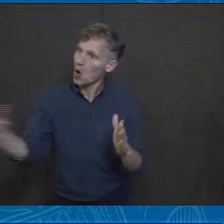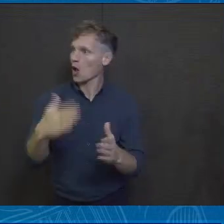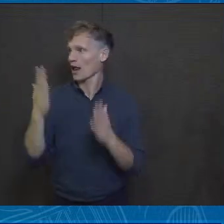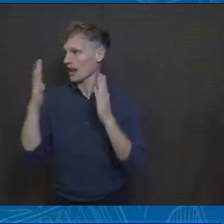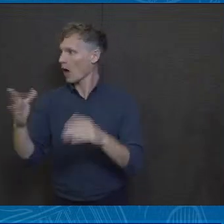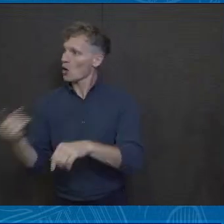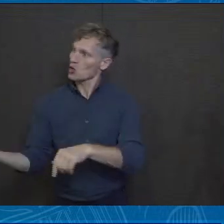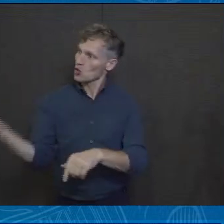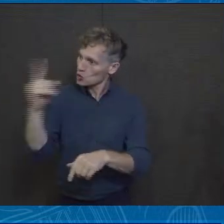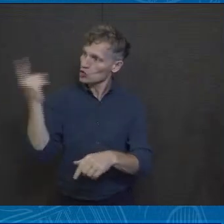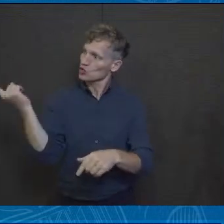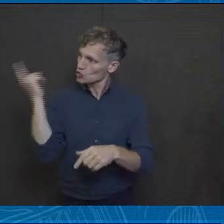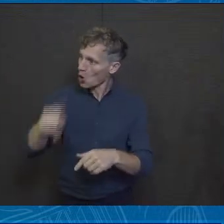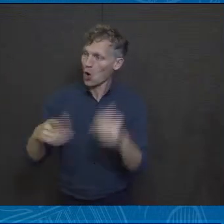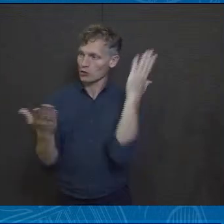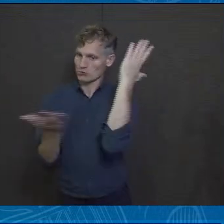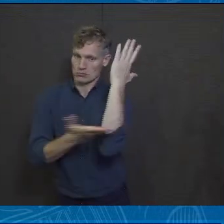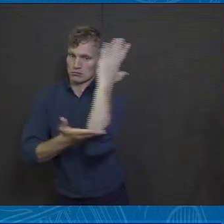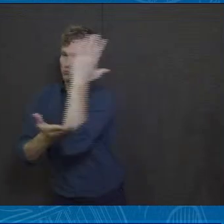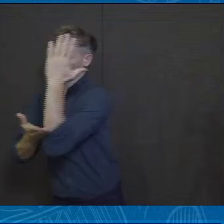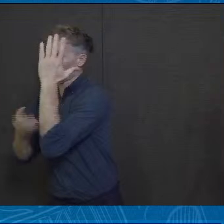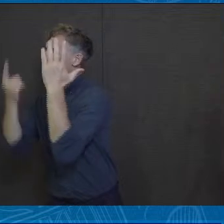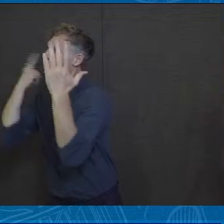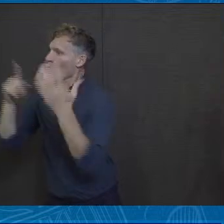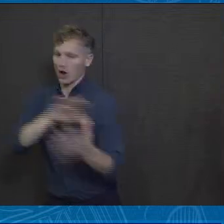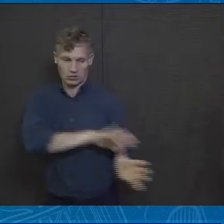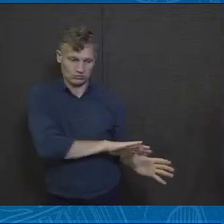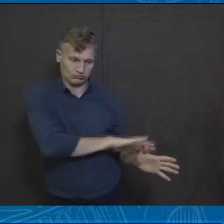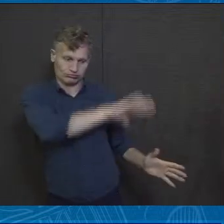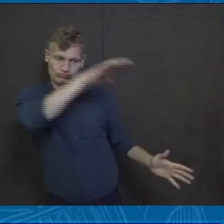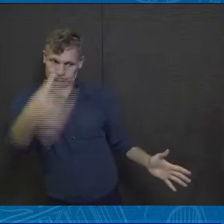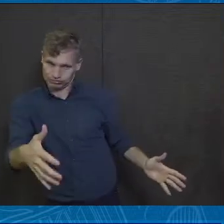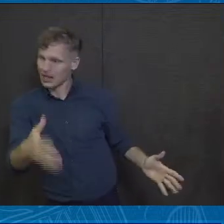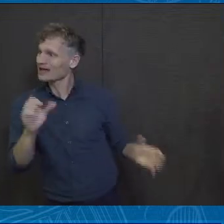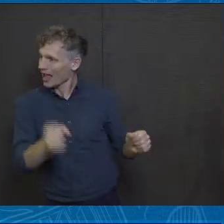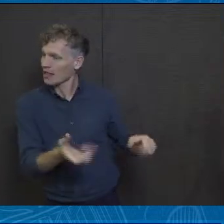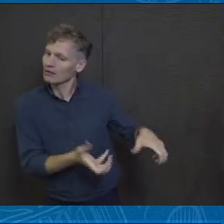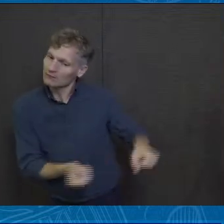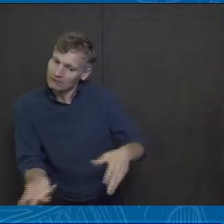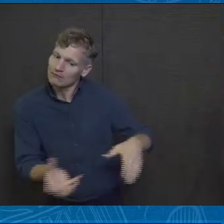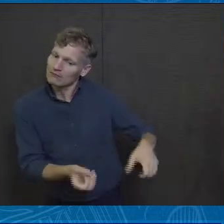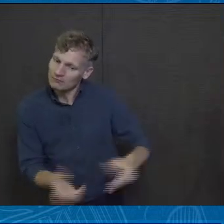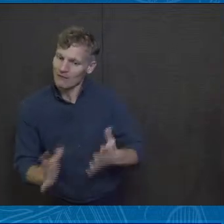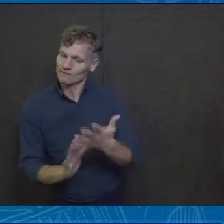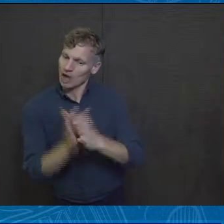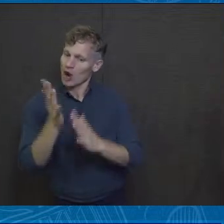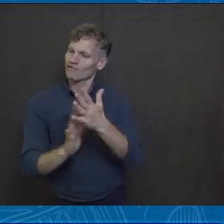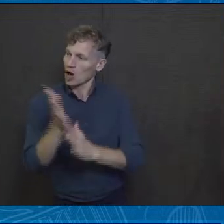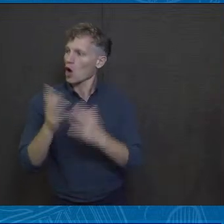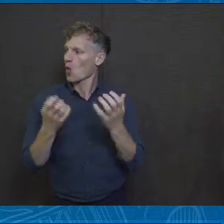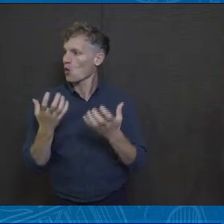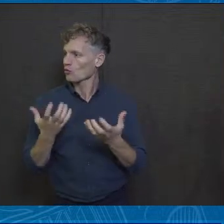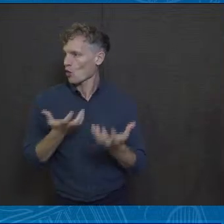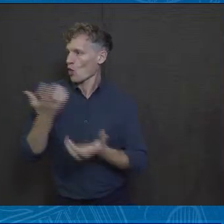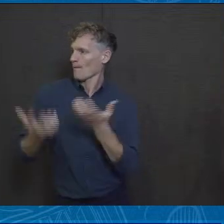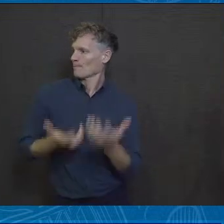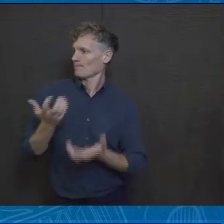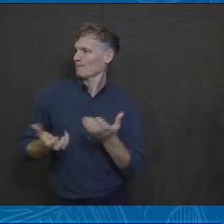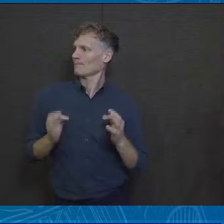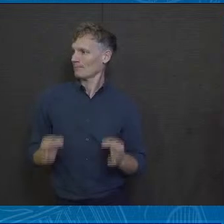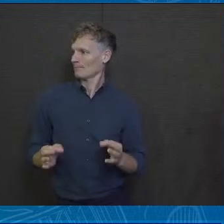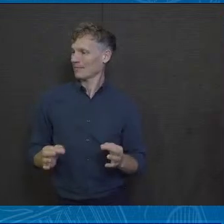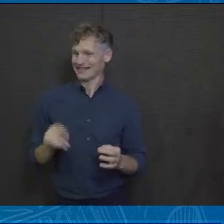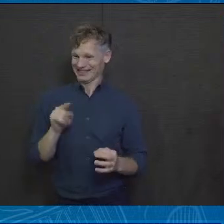And from that, it changes a lot of perspective and respect for women in communities. At first, we were not seen